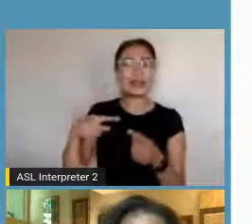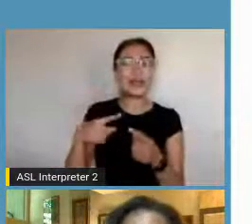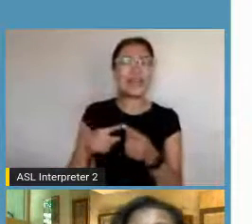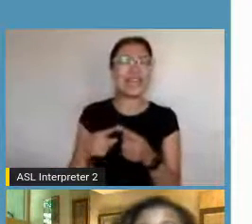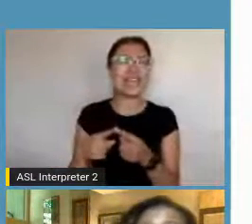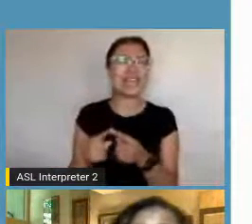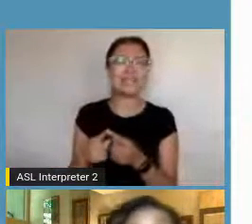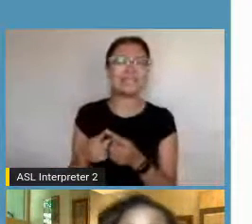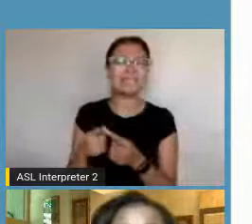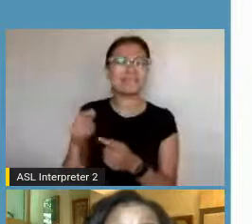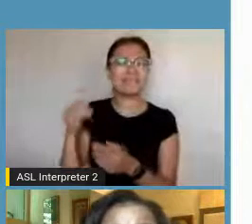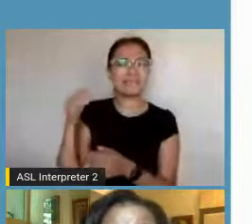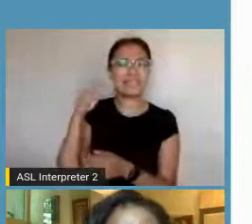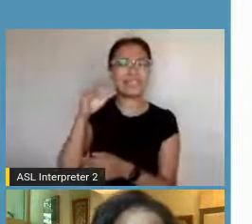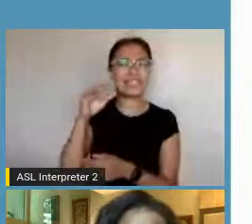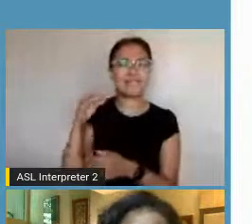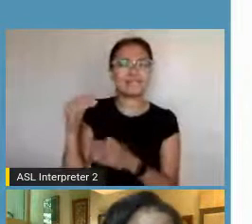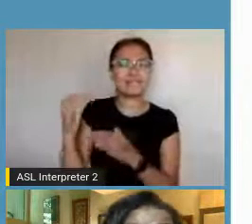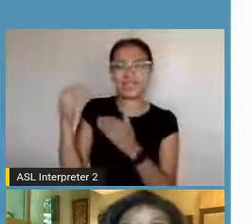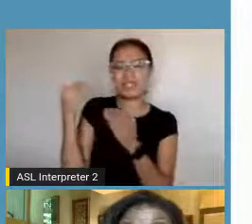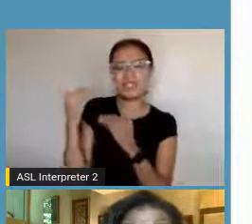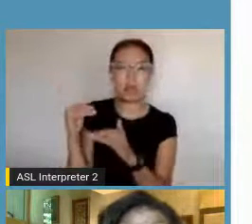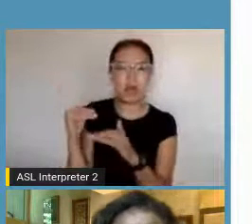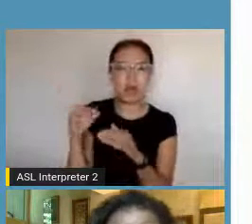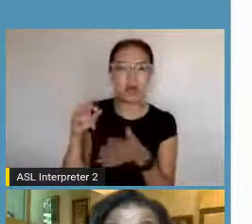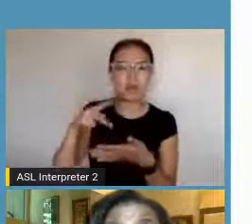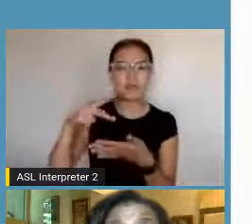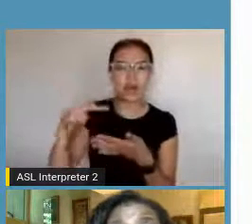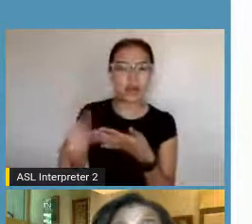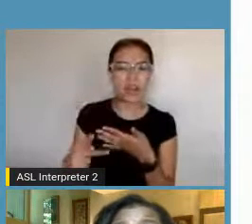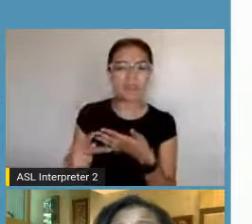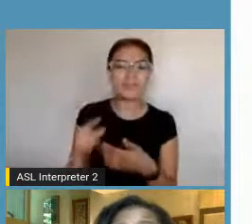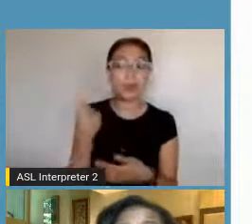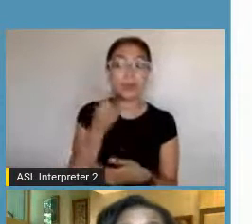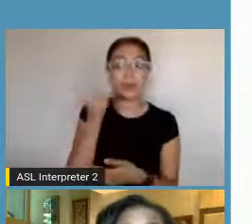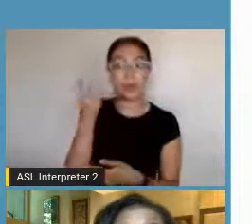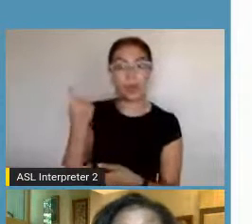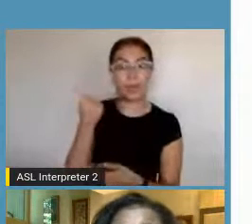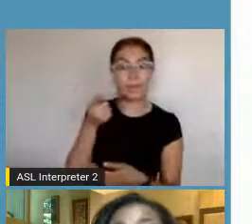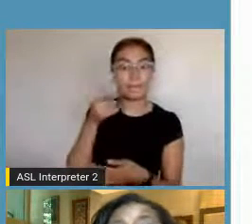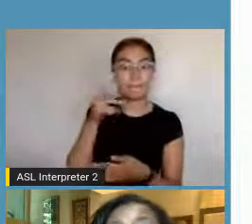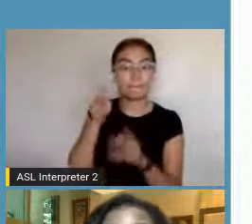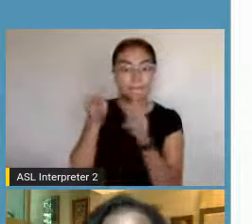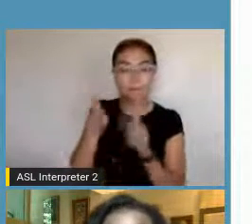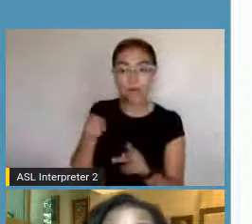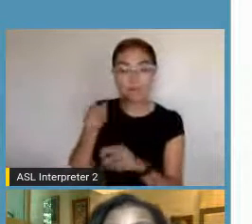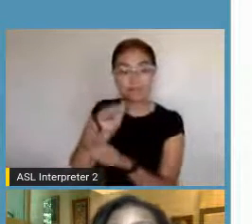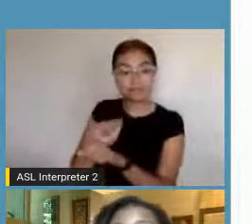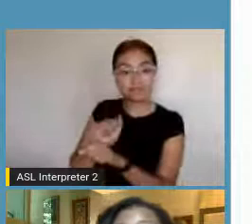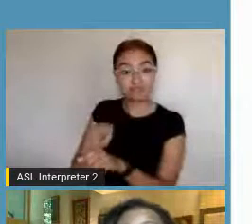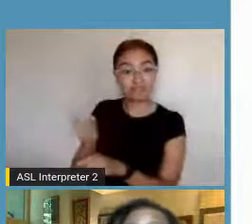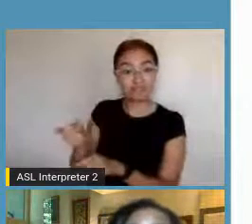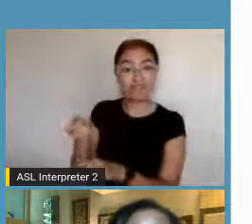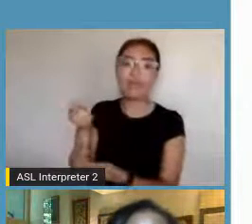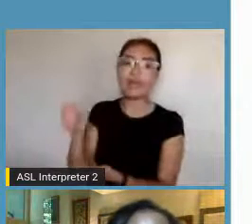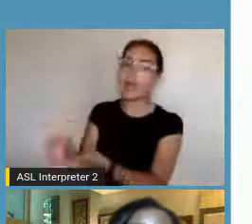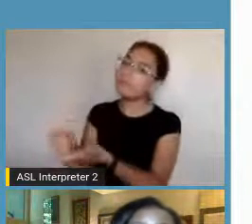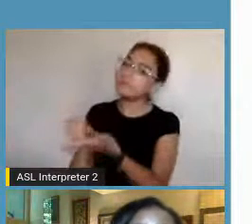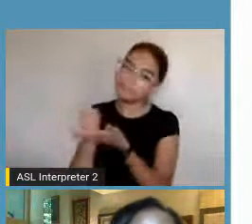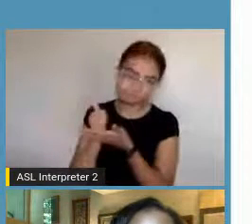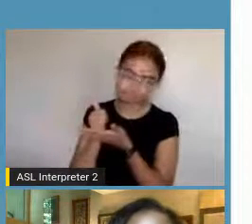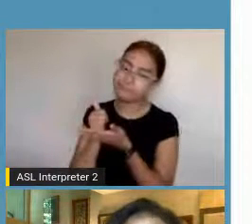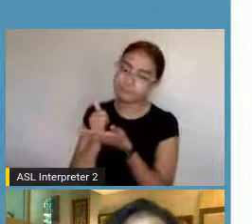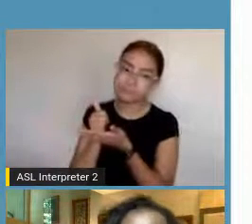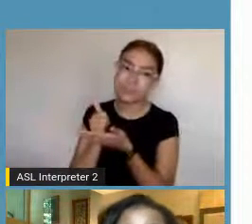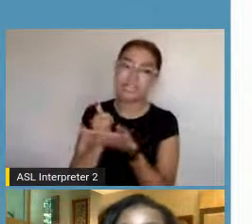program, because there were so many institutions that there was just only one person working there. And so Lyricists was really helpful in helping